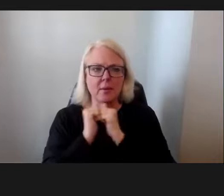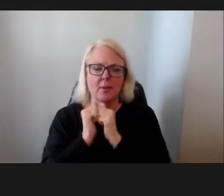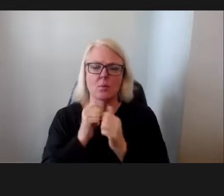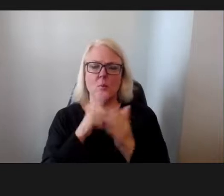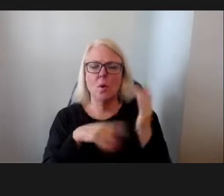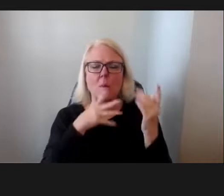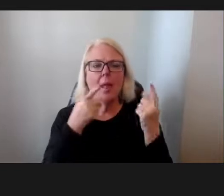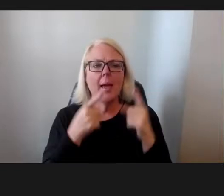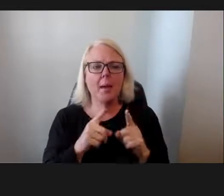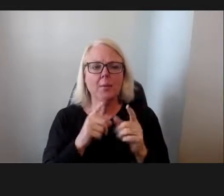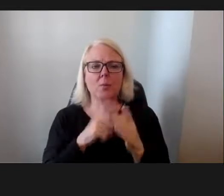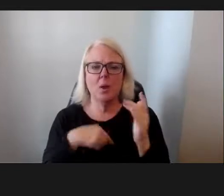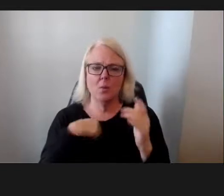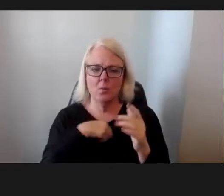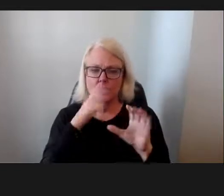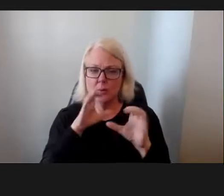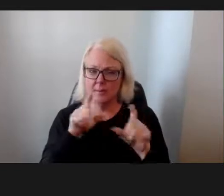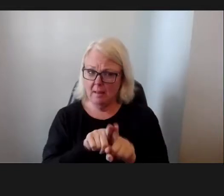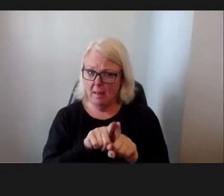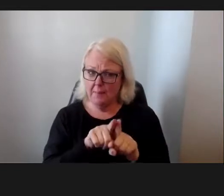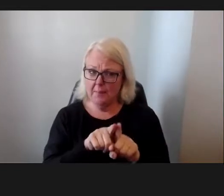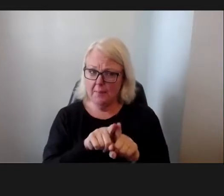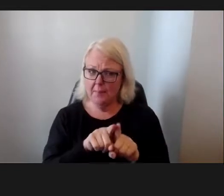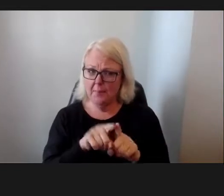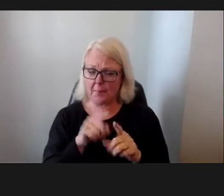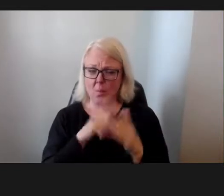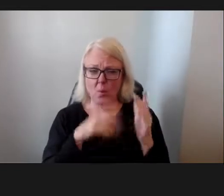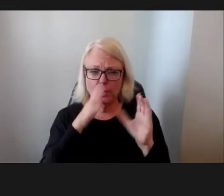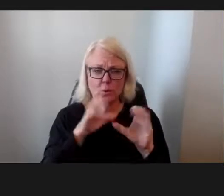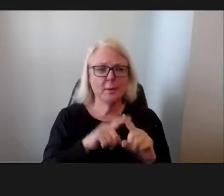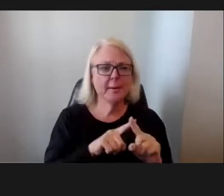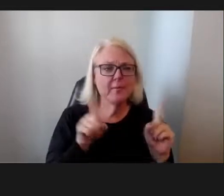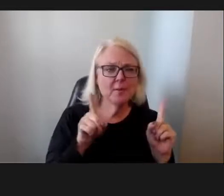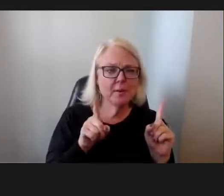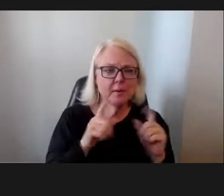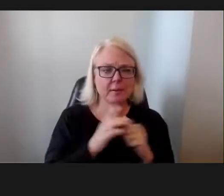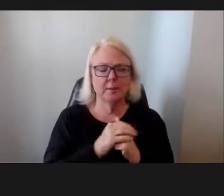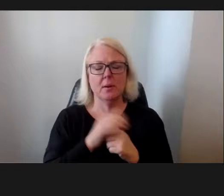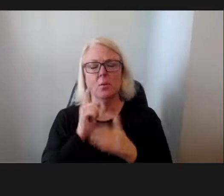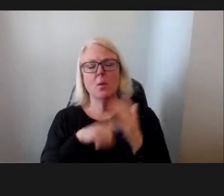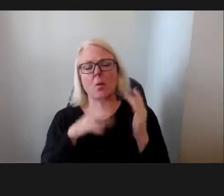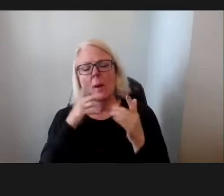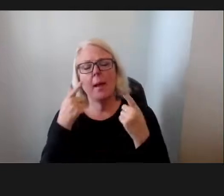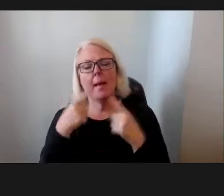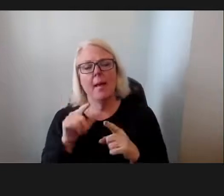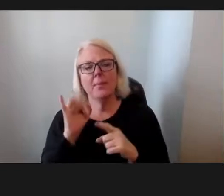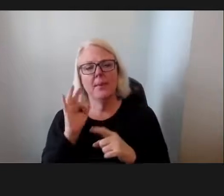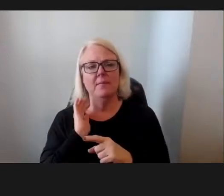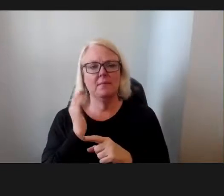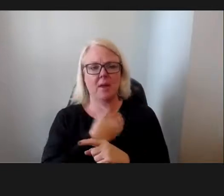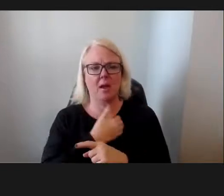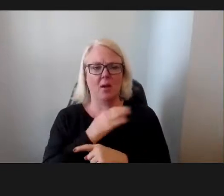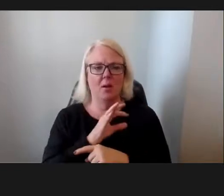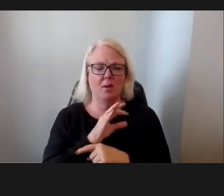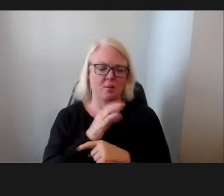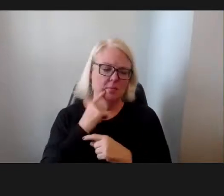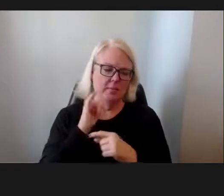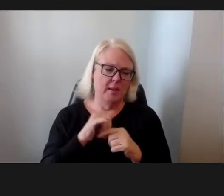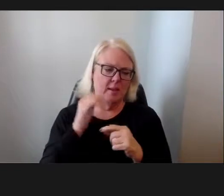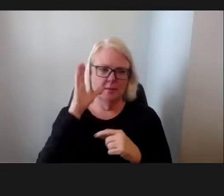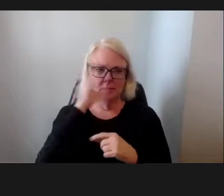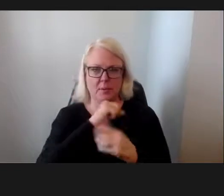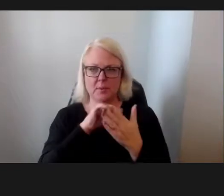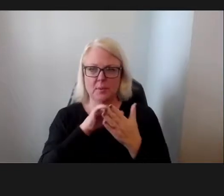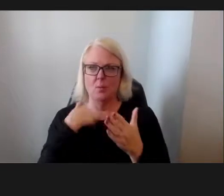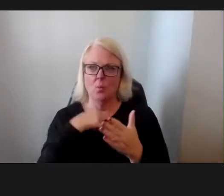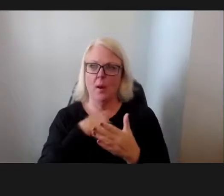happen? What would we be doing the same? What would we be doing differently? What would happen if our fundamental assumption was that we